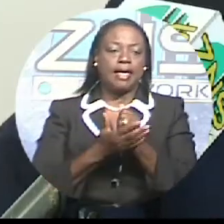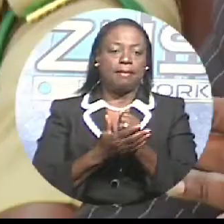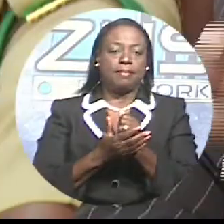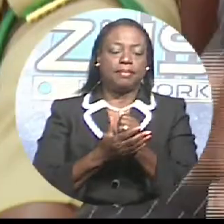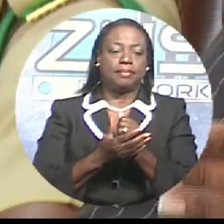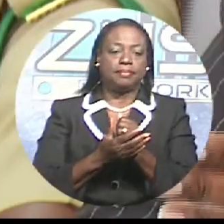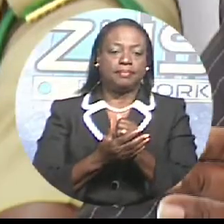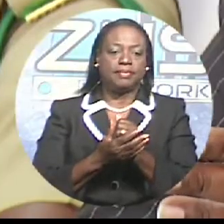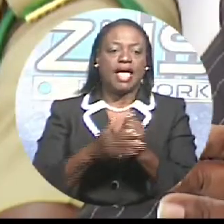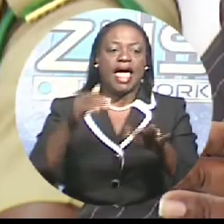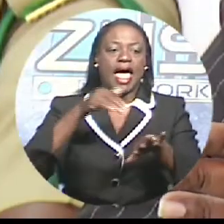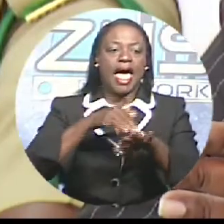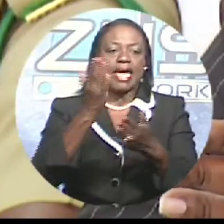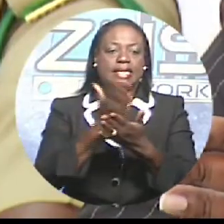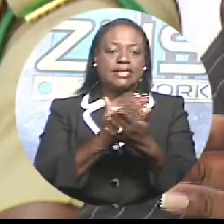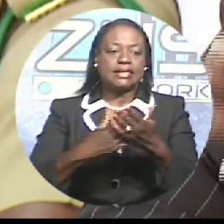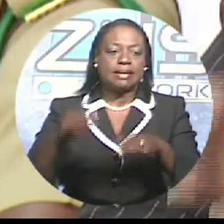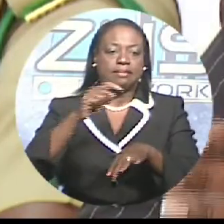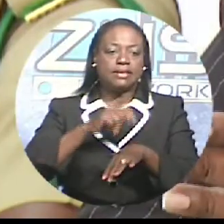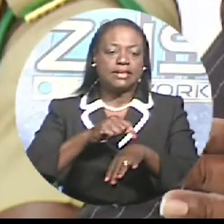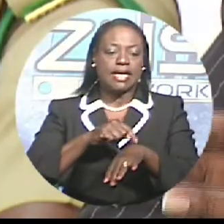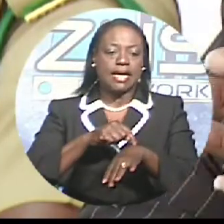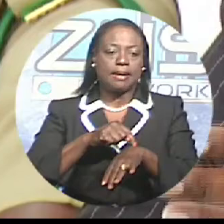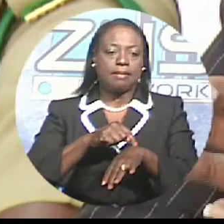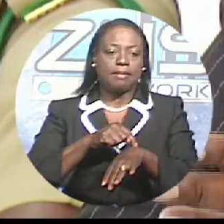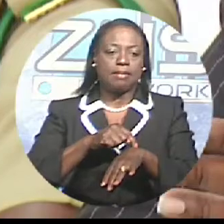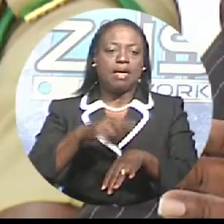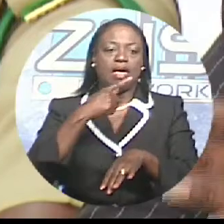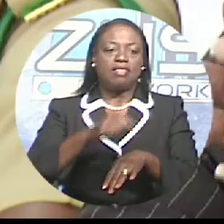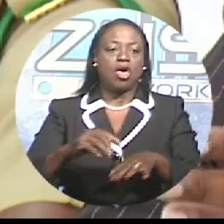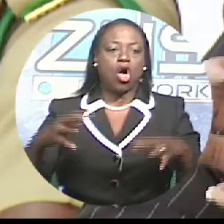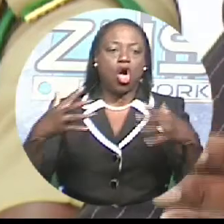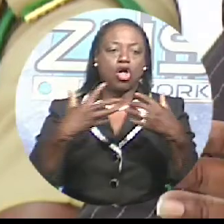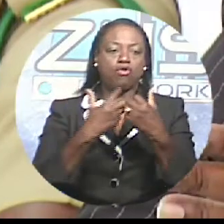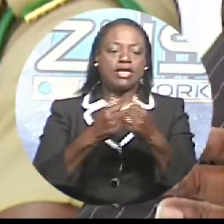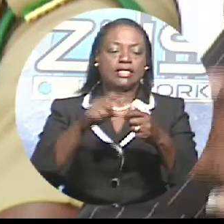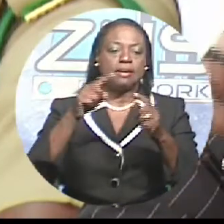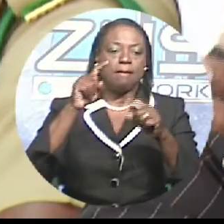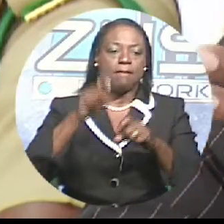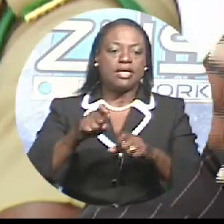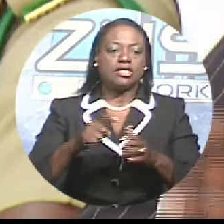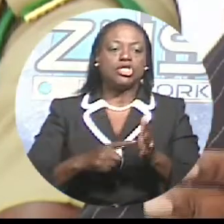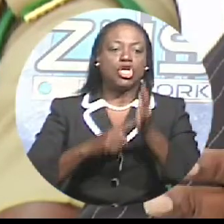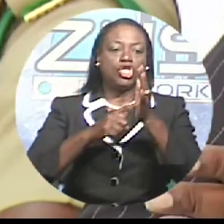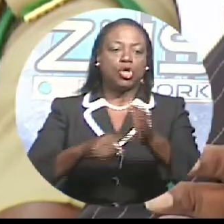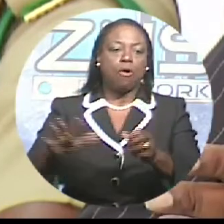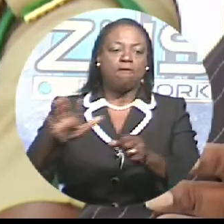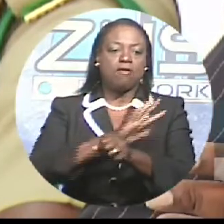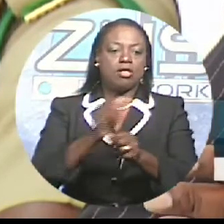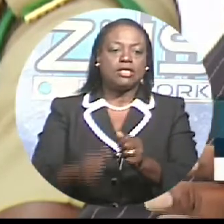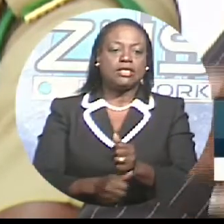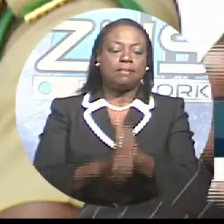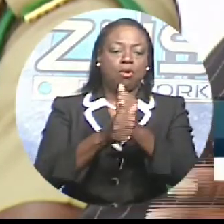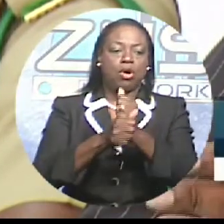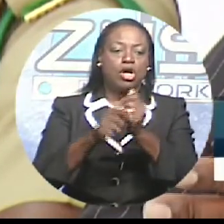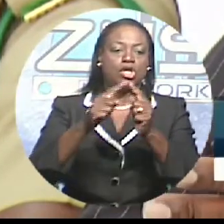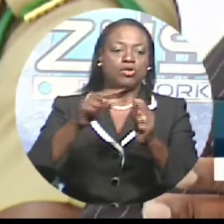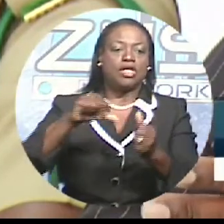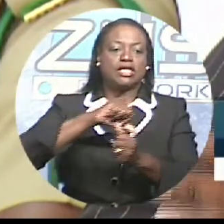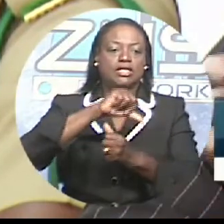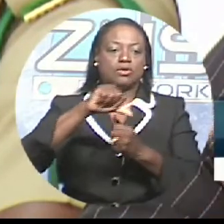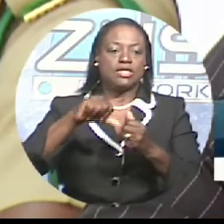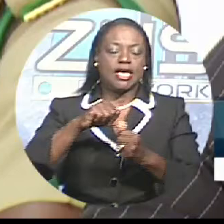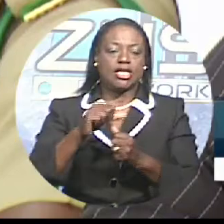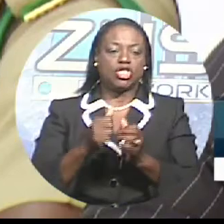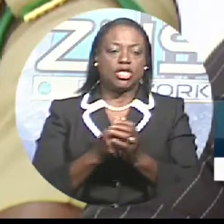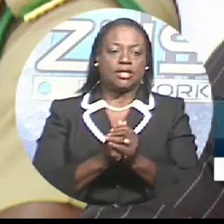me. At some point, the Congress has to show full support to the association. They are a disciplined force,